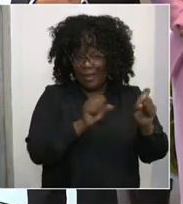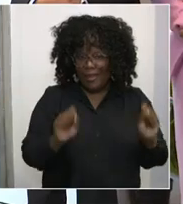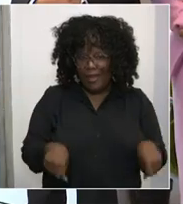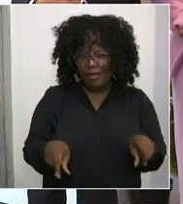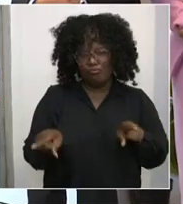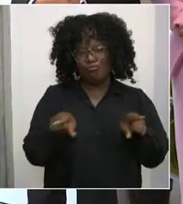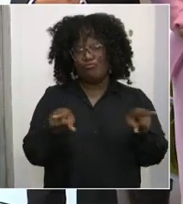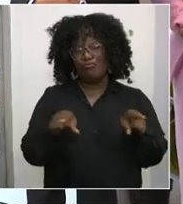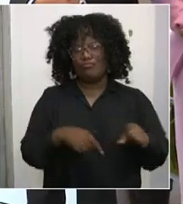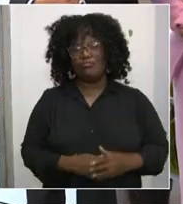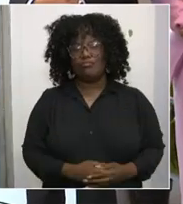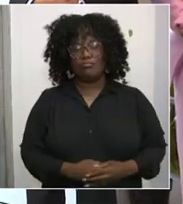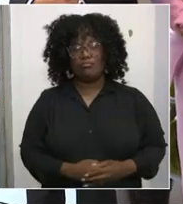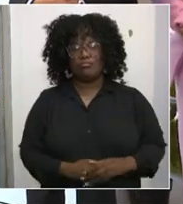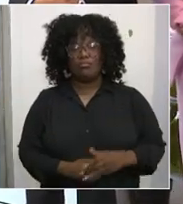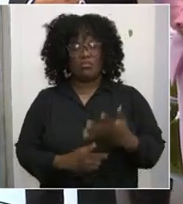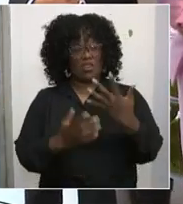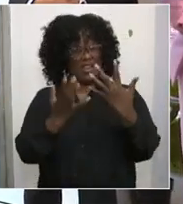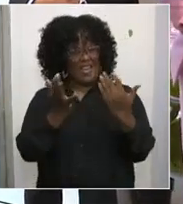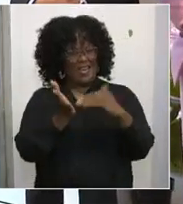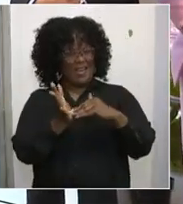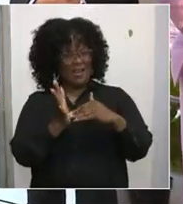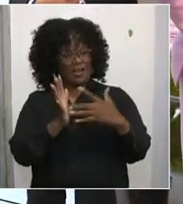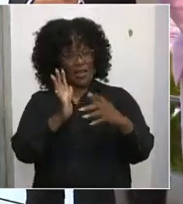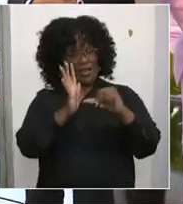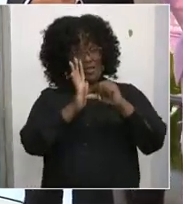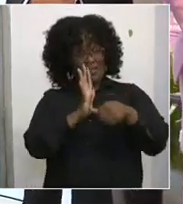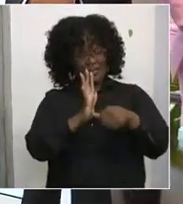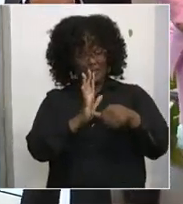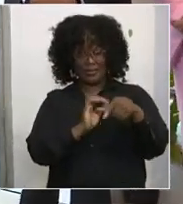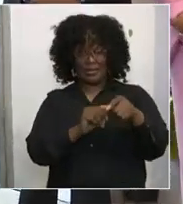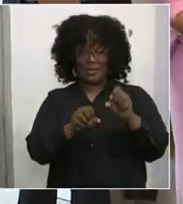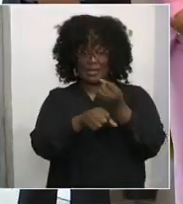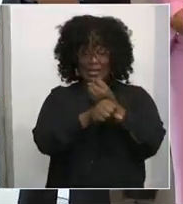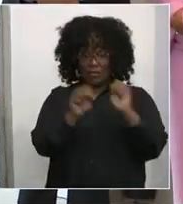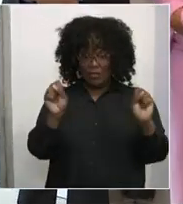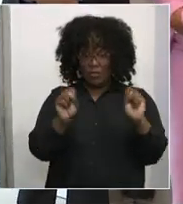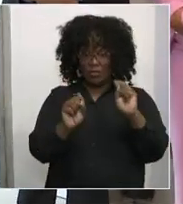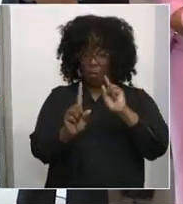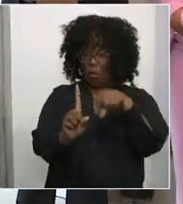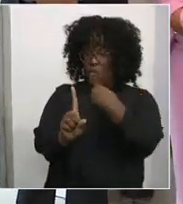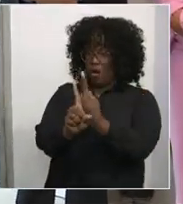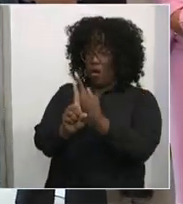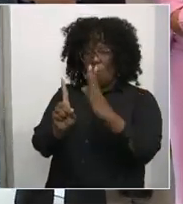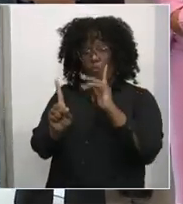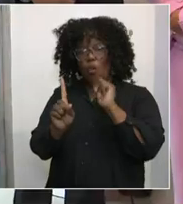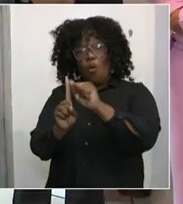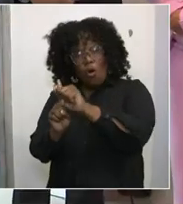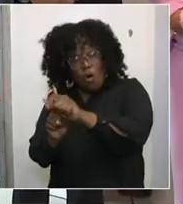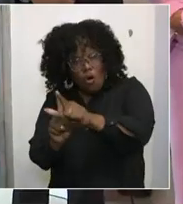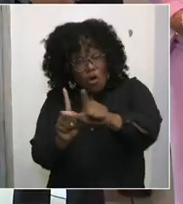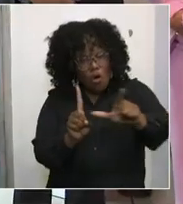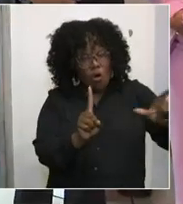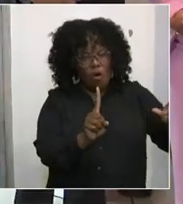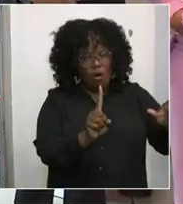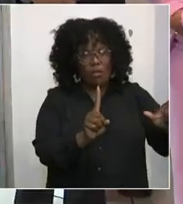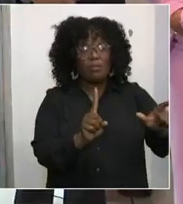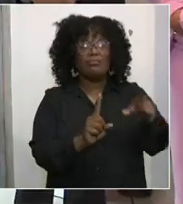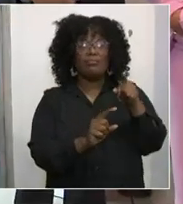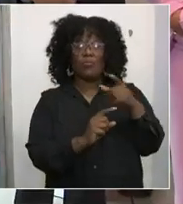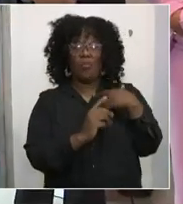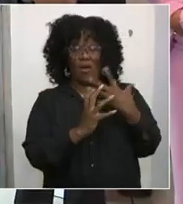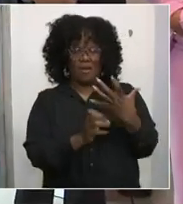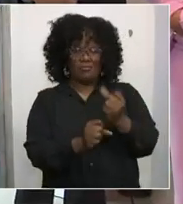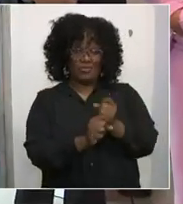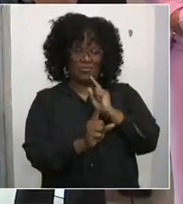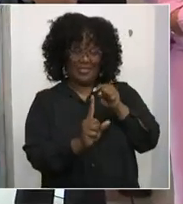that public safety is a joint responsibility, but I want to thank our men and women of the Metropolitan Police Department and all